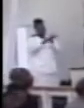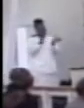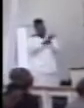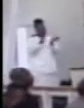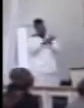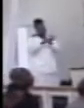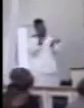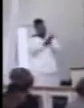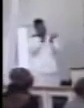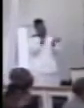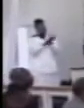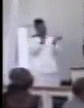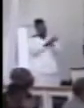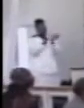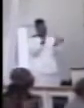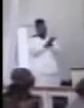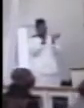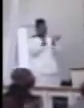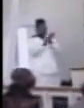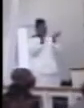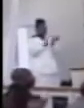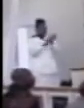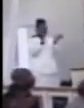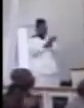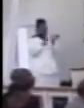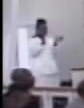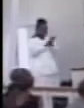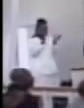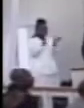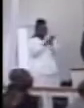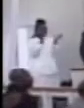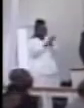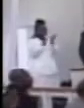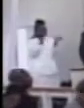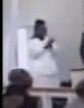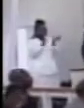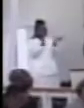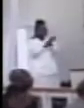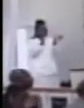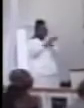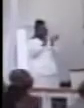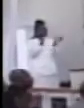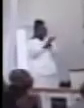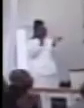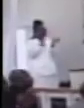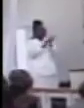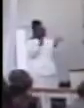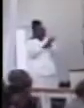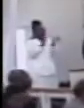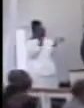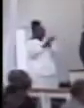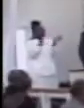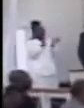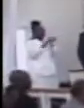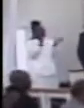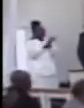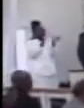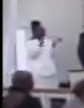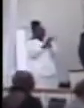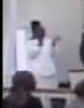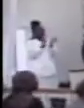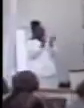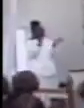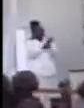will give you the victory. Go out and praise him today.